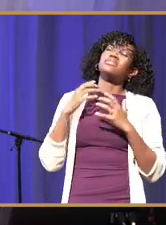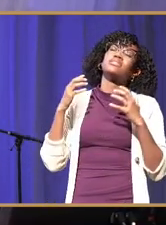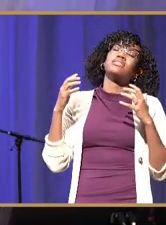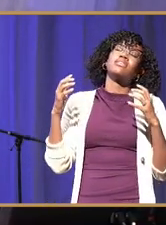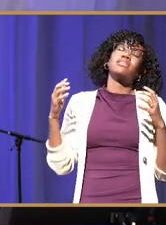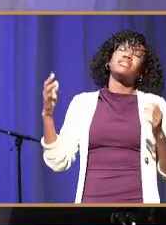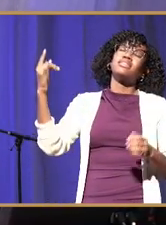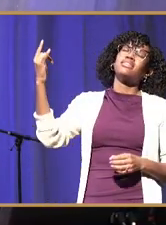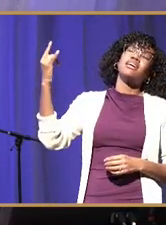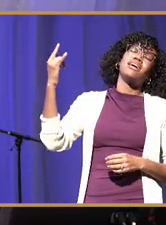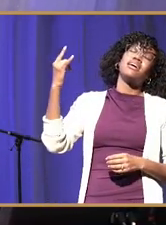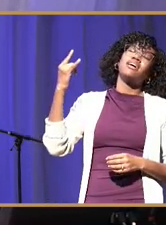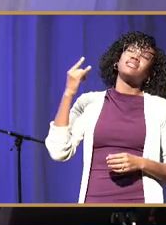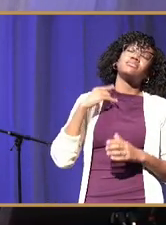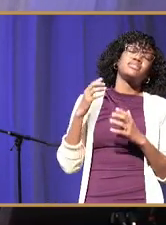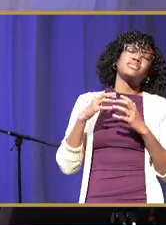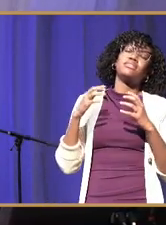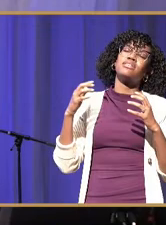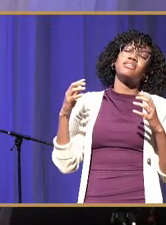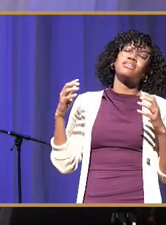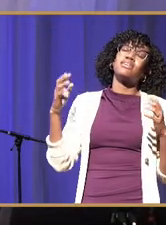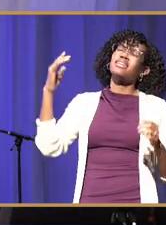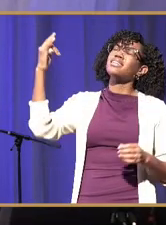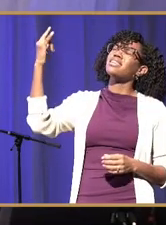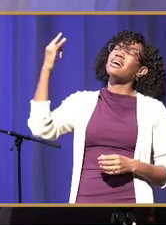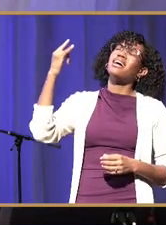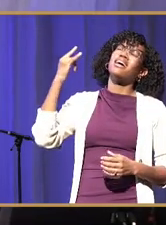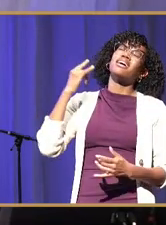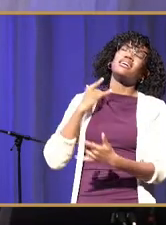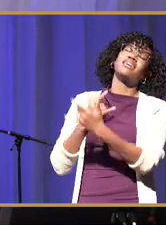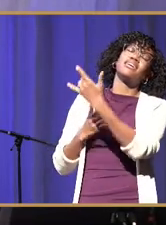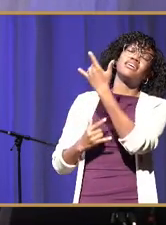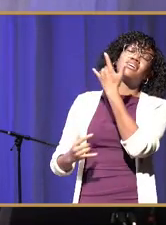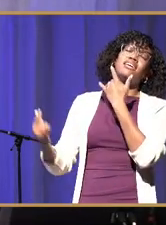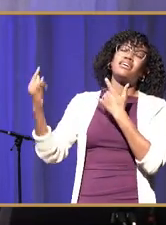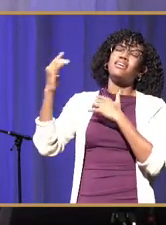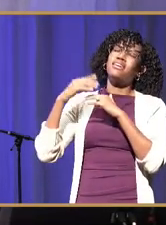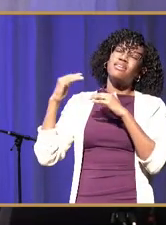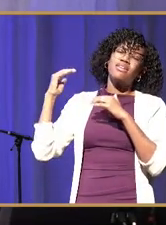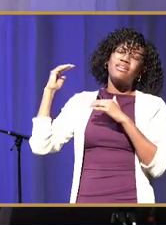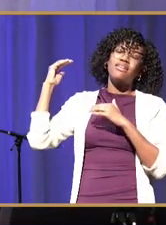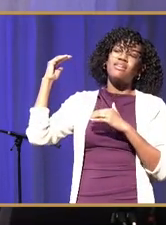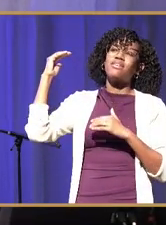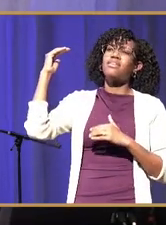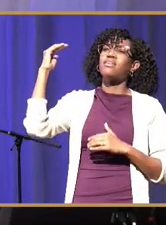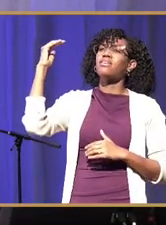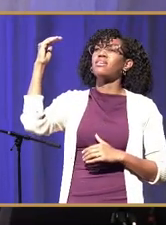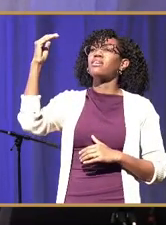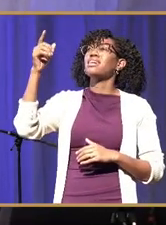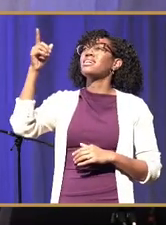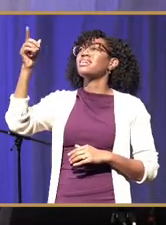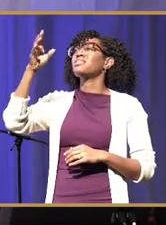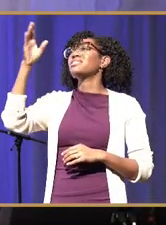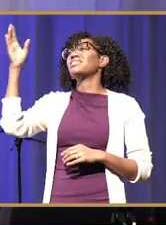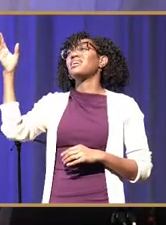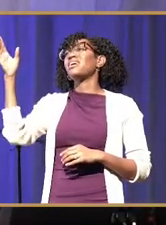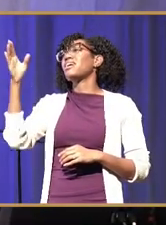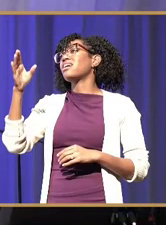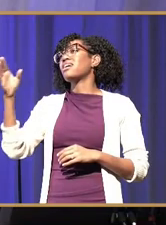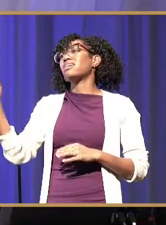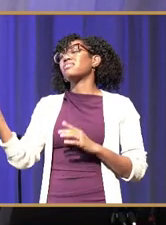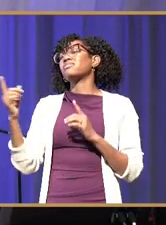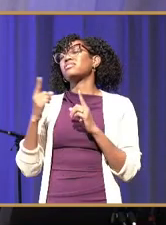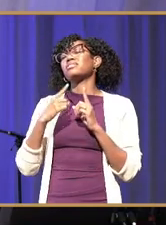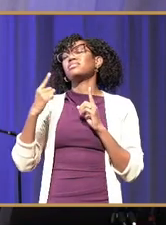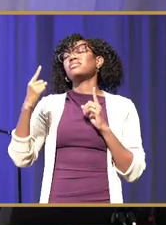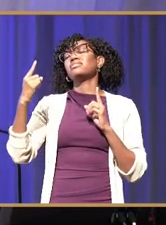He loves me so. He loves me so that he would never ever